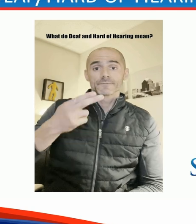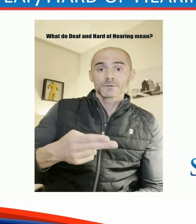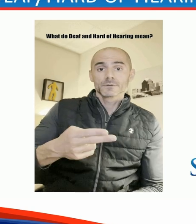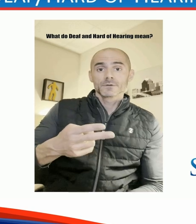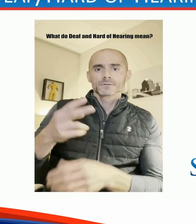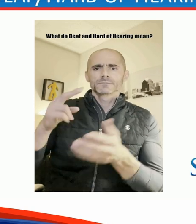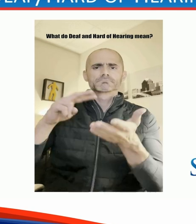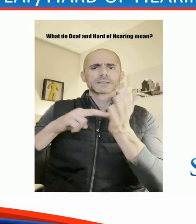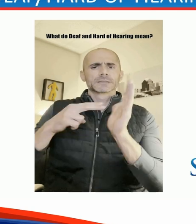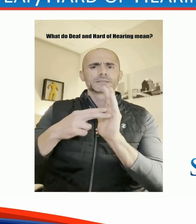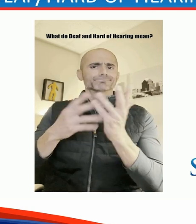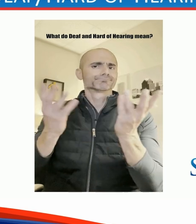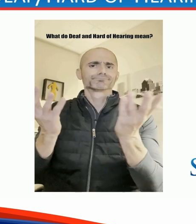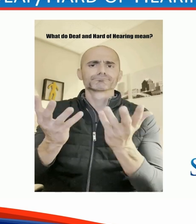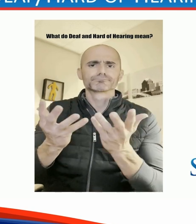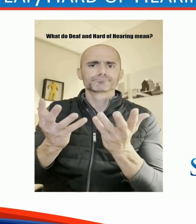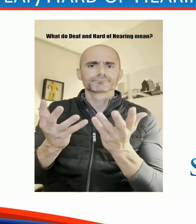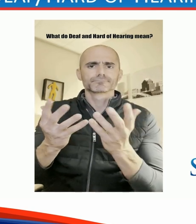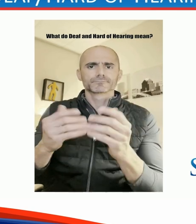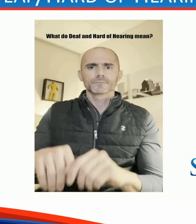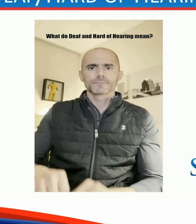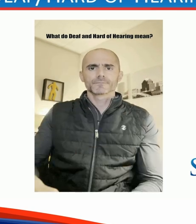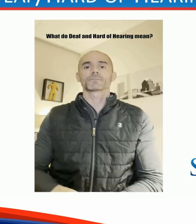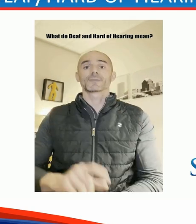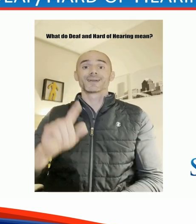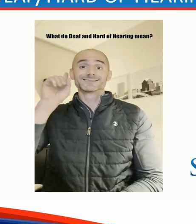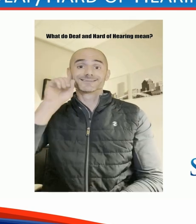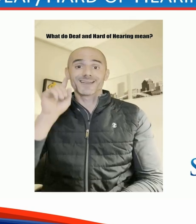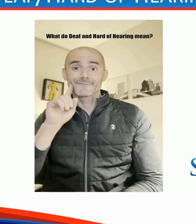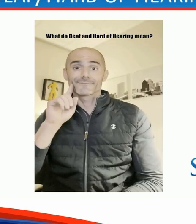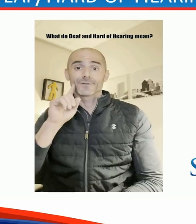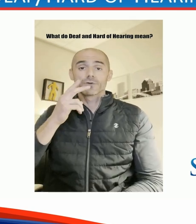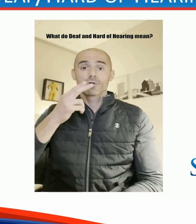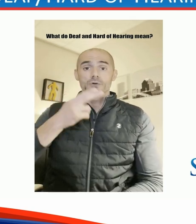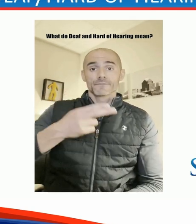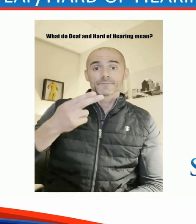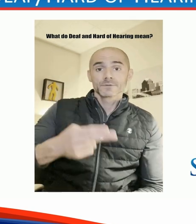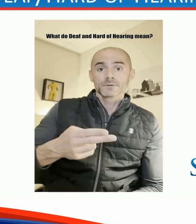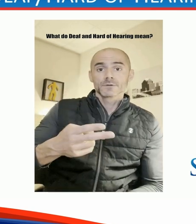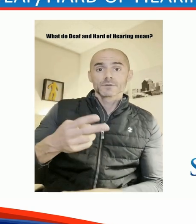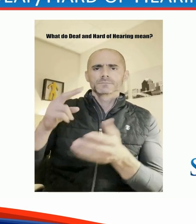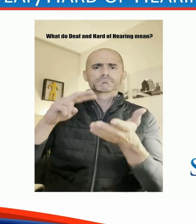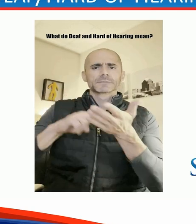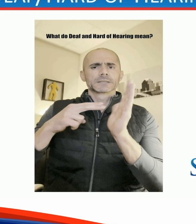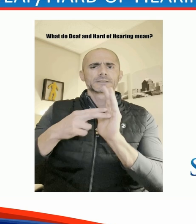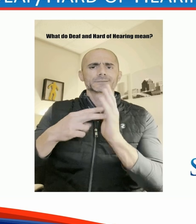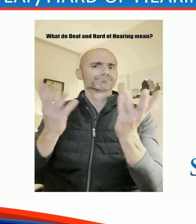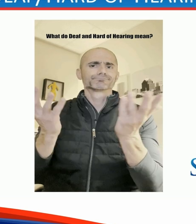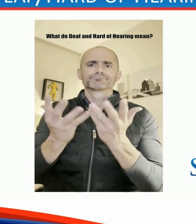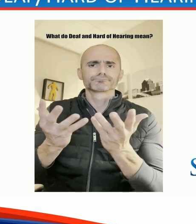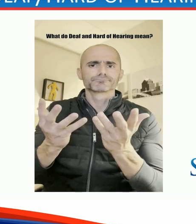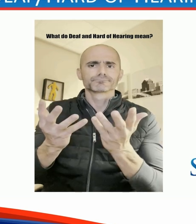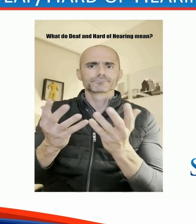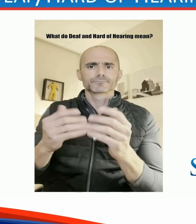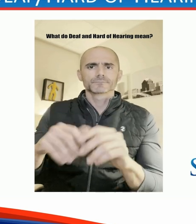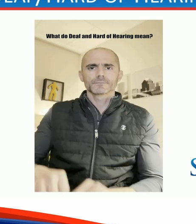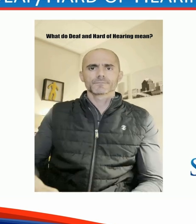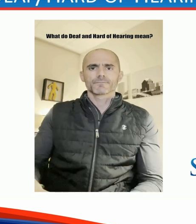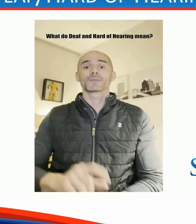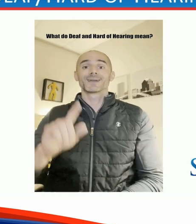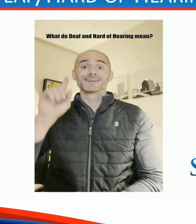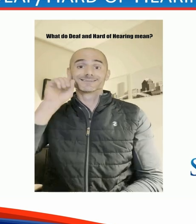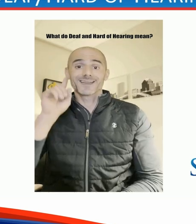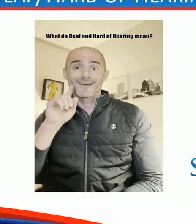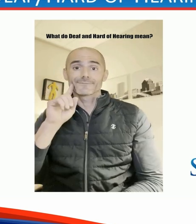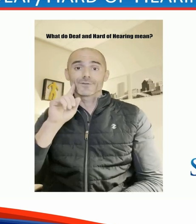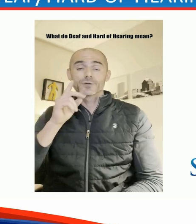So I'm signing deaf and hard of hearing. So this is the sign for deaf, and this is the sign for hard of hearing. You may see that if you work with deaf signing